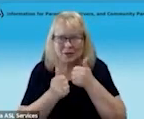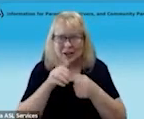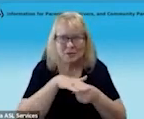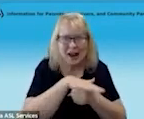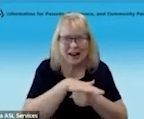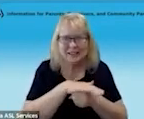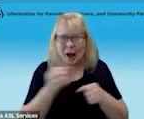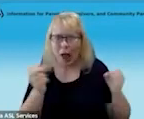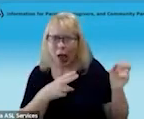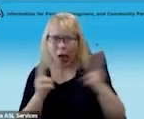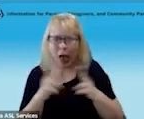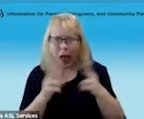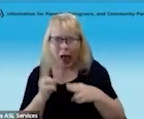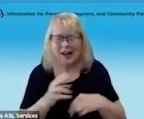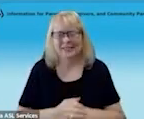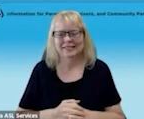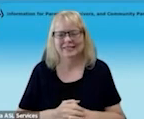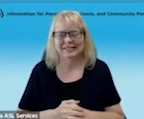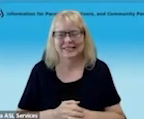take a moment, let us know.